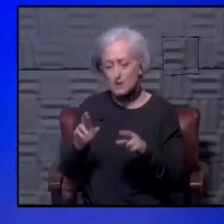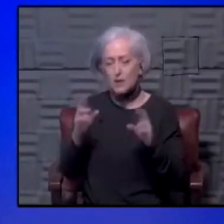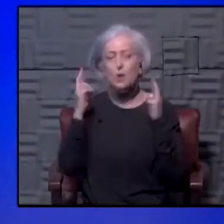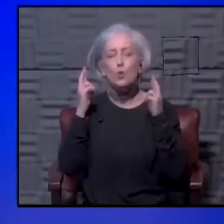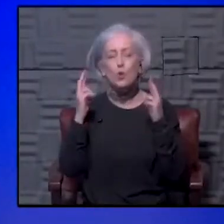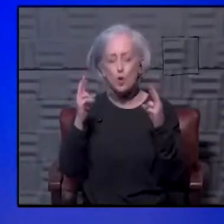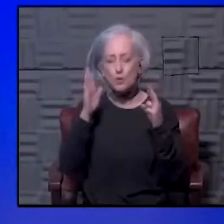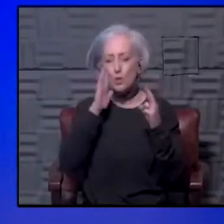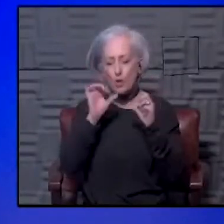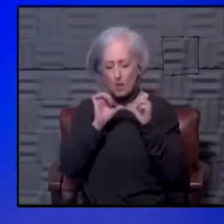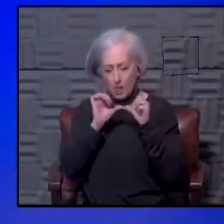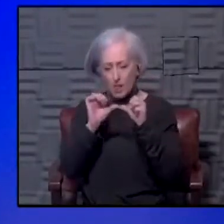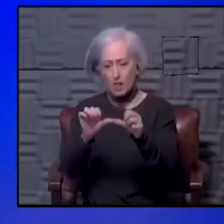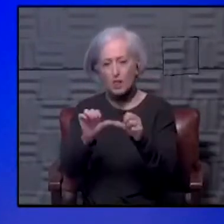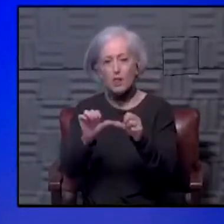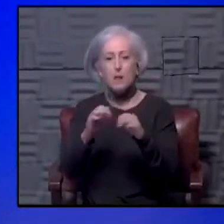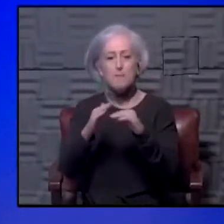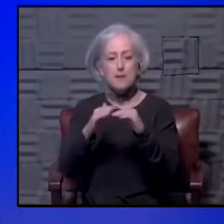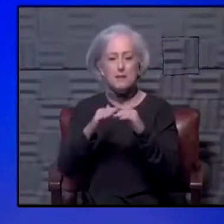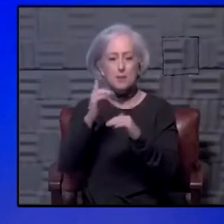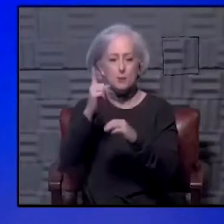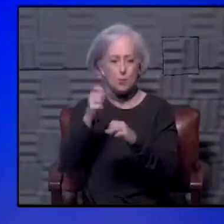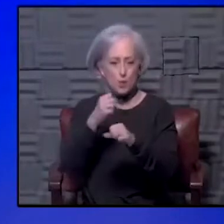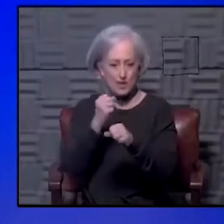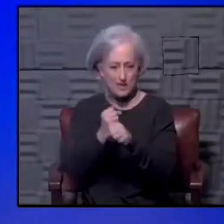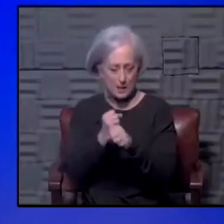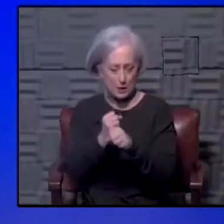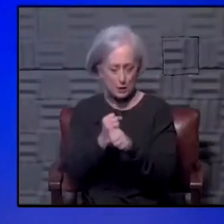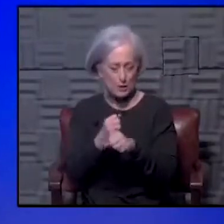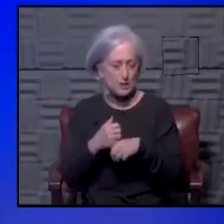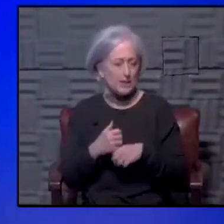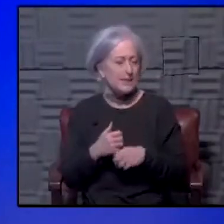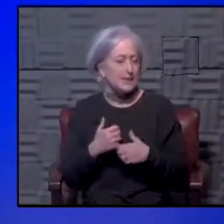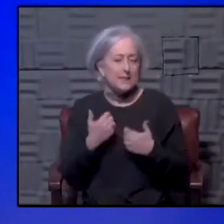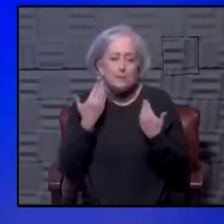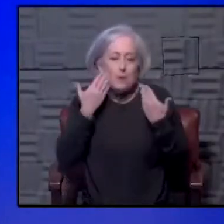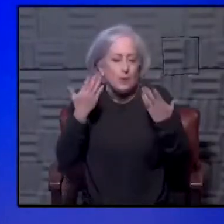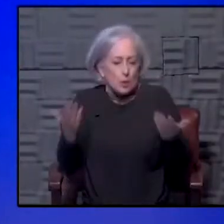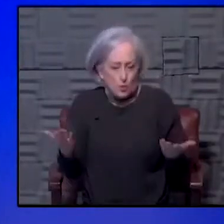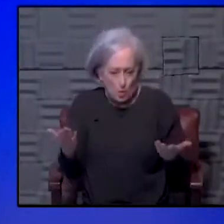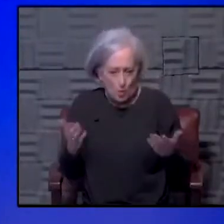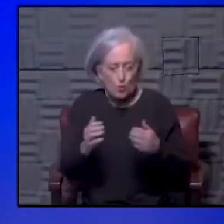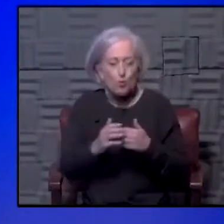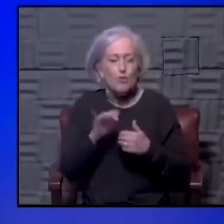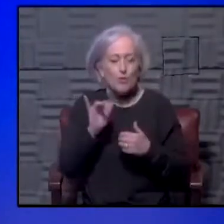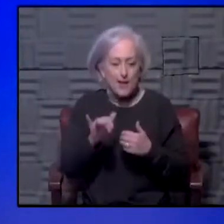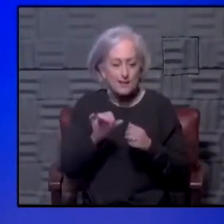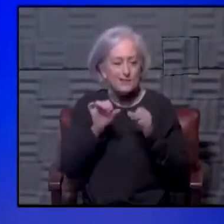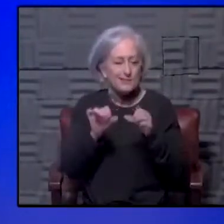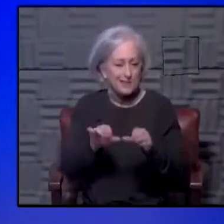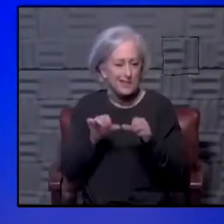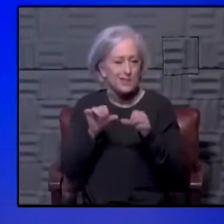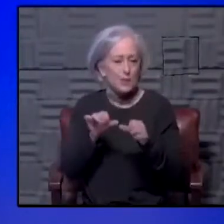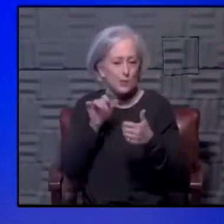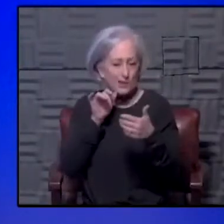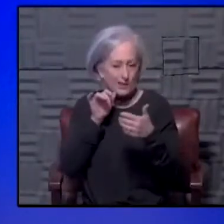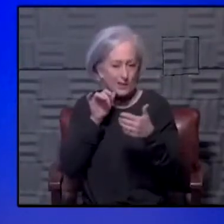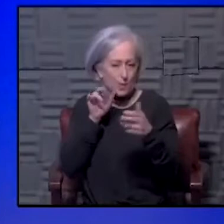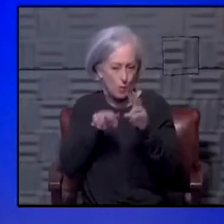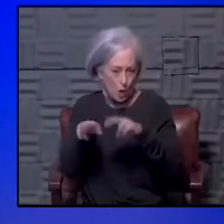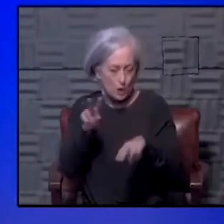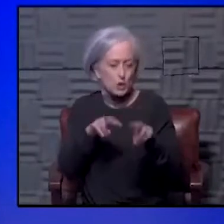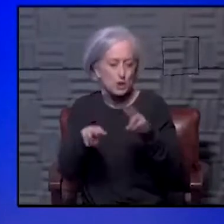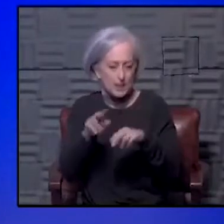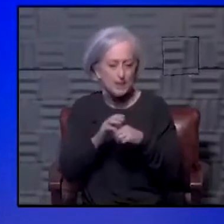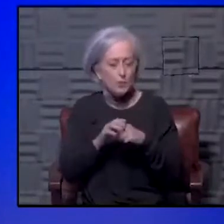you know, at least a year. So I don't think we know. Those are certainly ongoing, and those are things that are going to be continued to